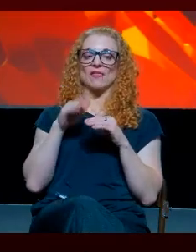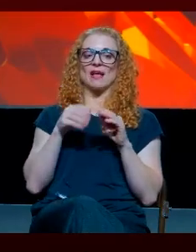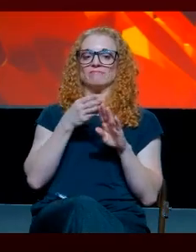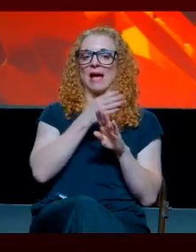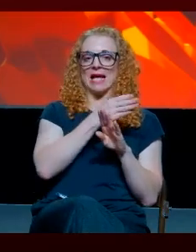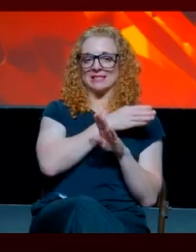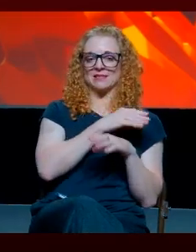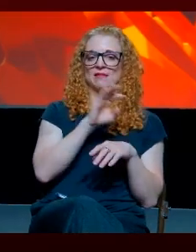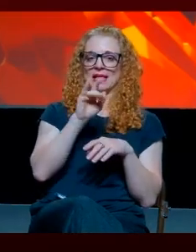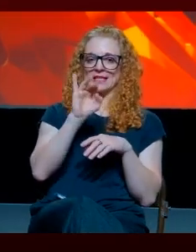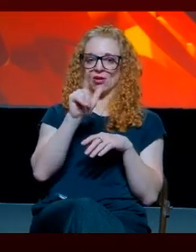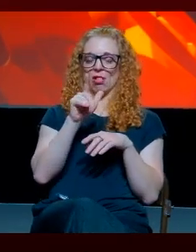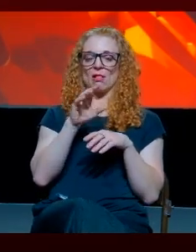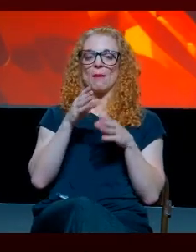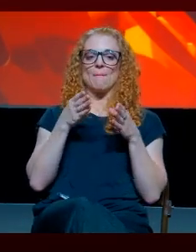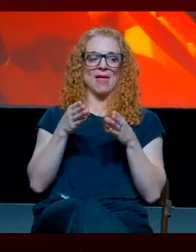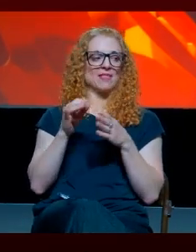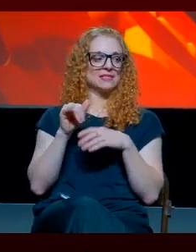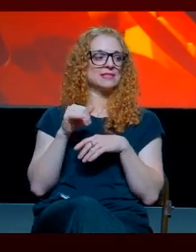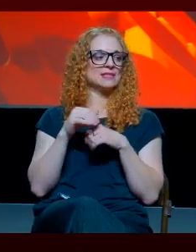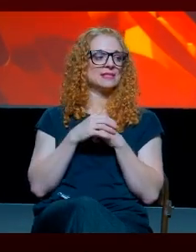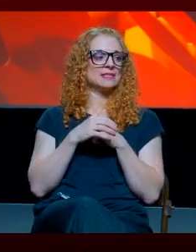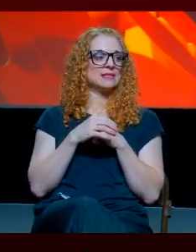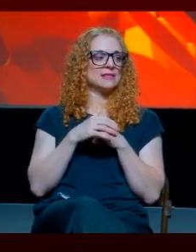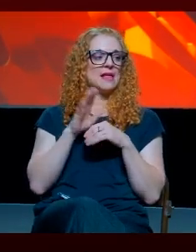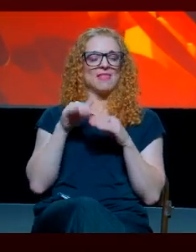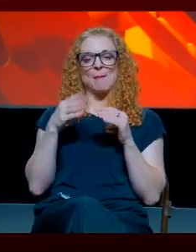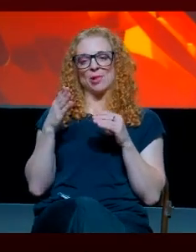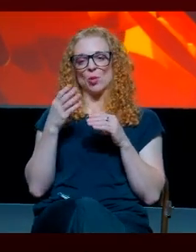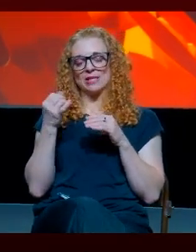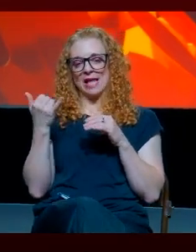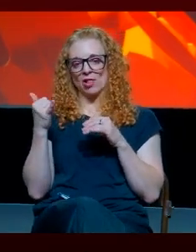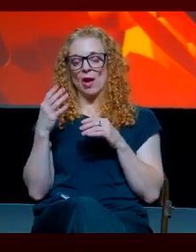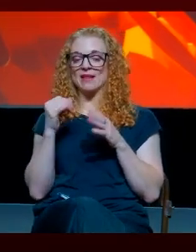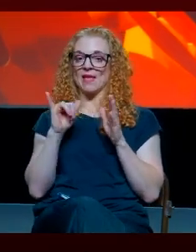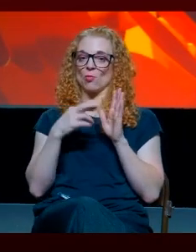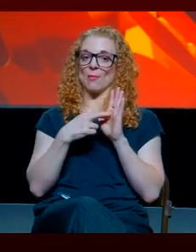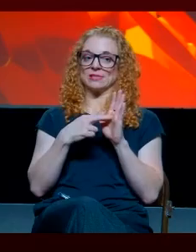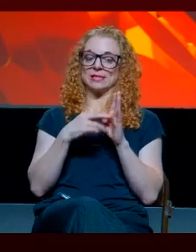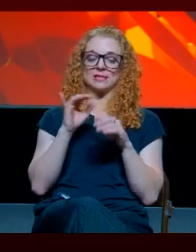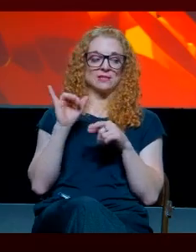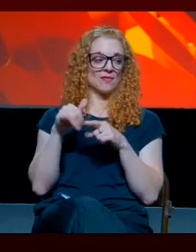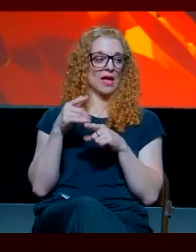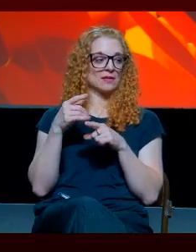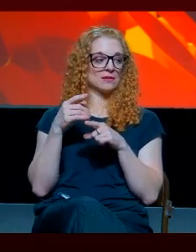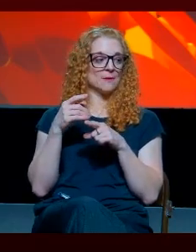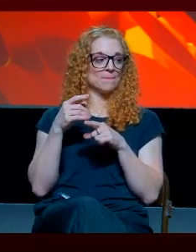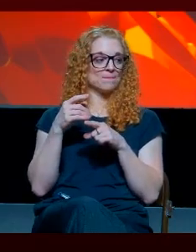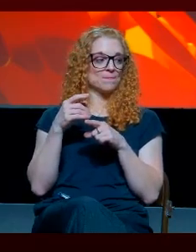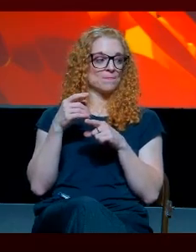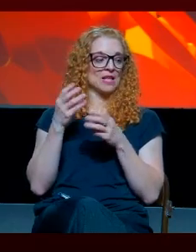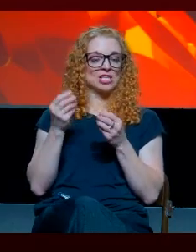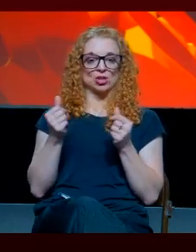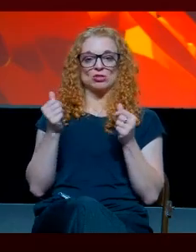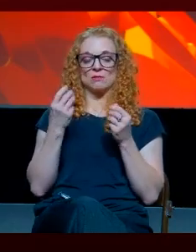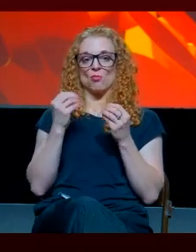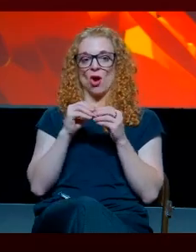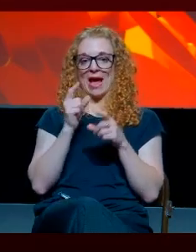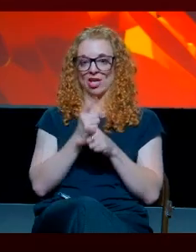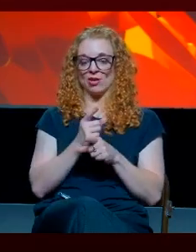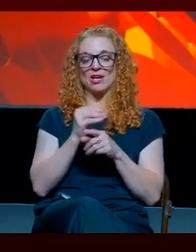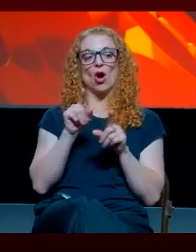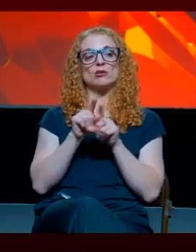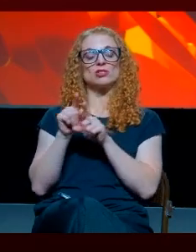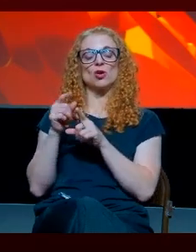classical methods, say the blue and the yellow, and sort of represents the distillation more accurately. It also, as